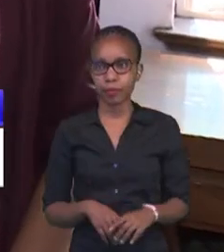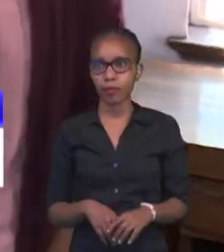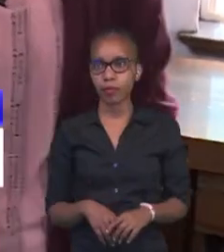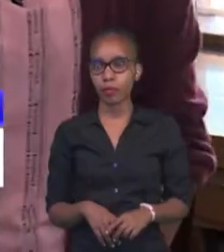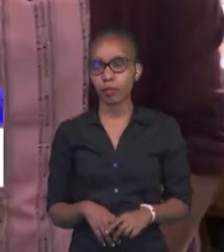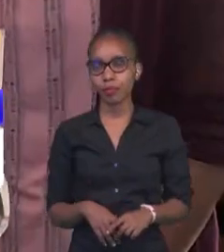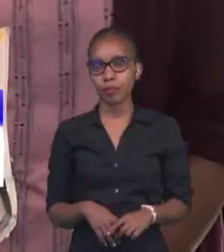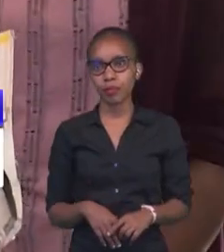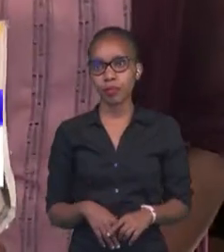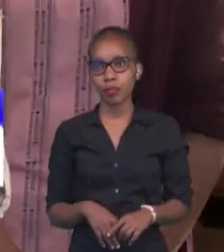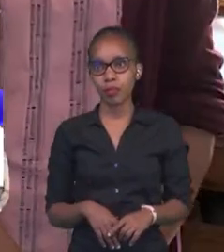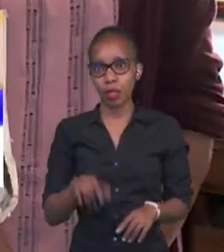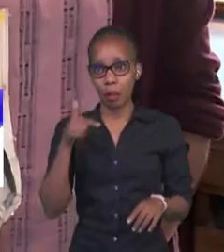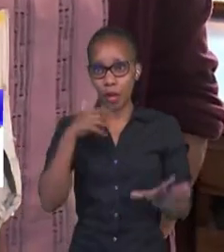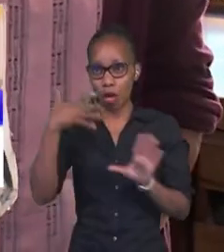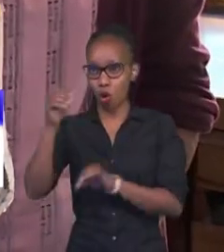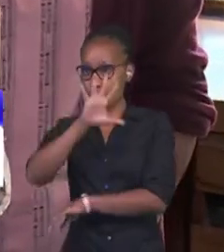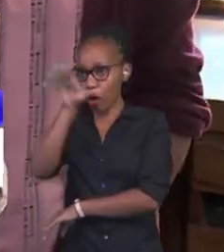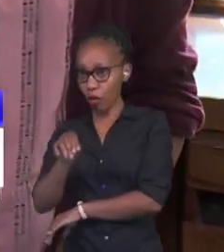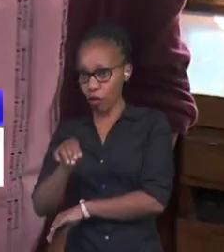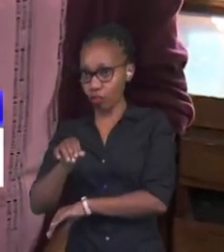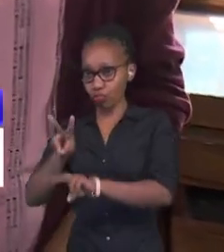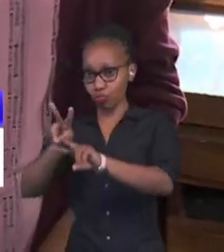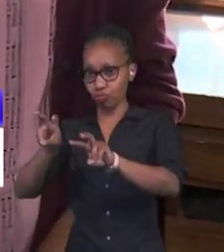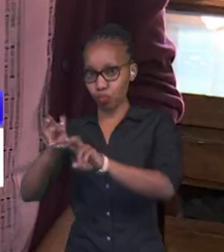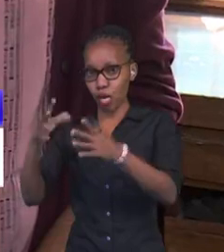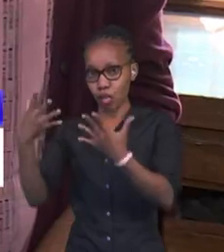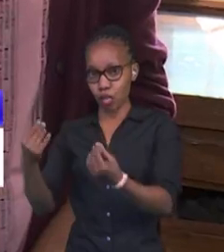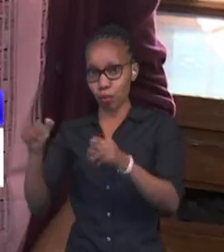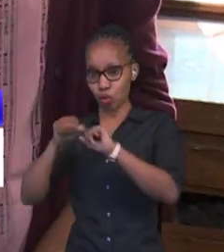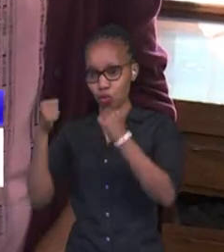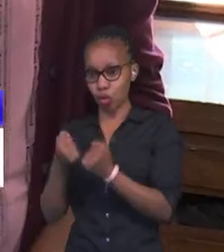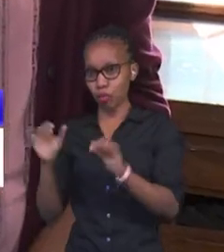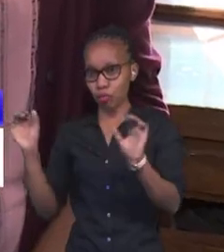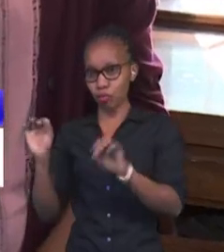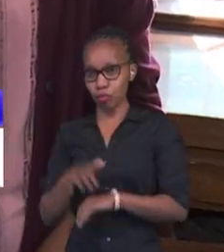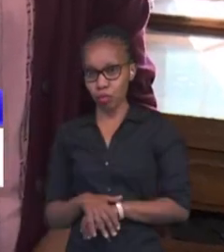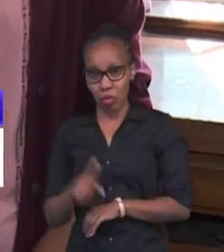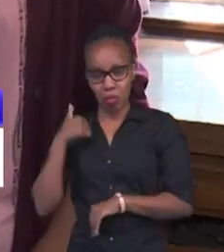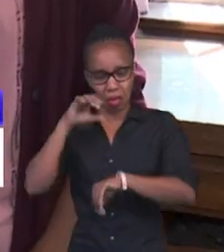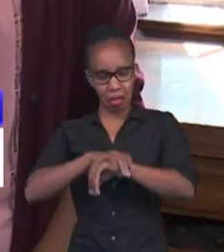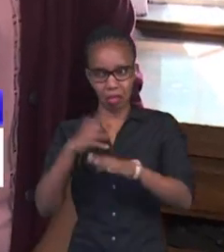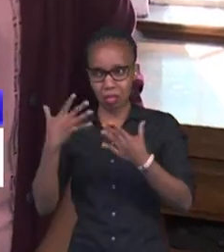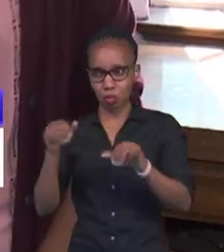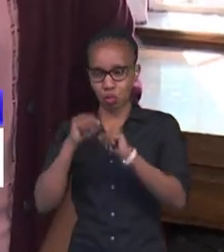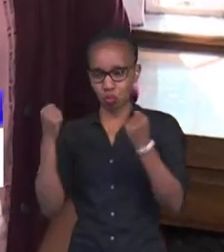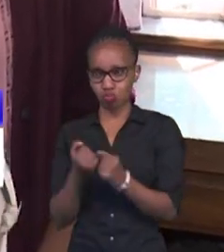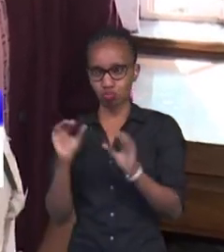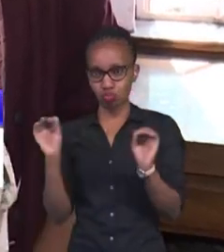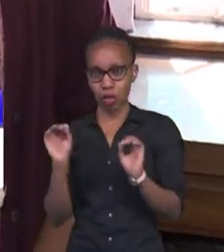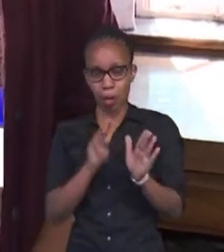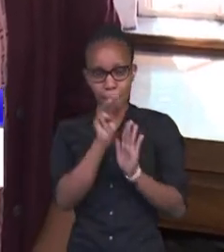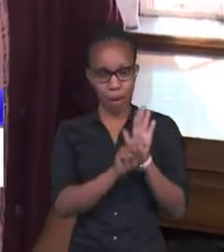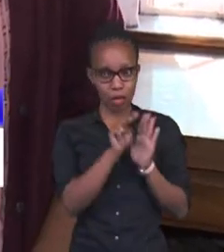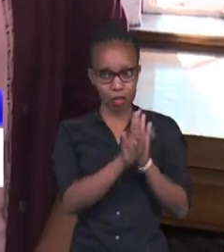It says, I did not go to Africa to seek out a simple society, nor indeed did I find one. The material tools,